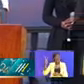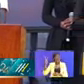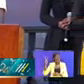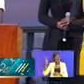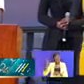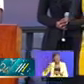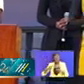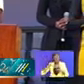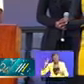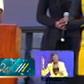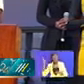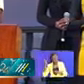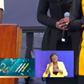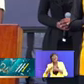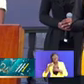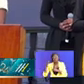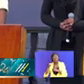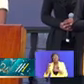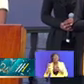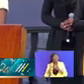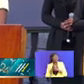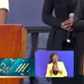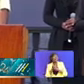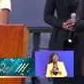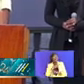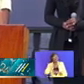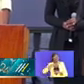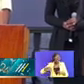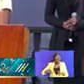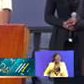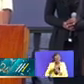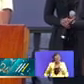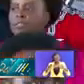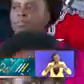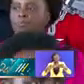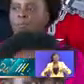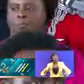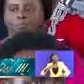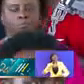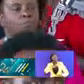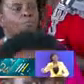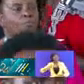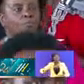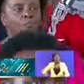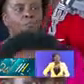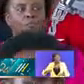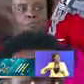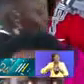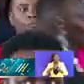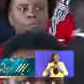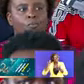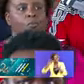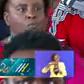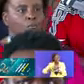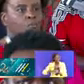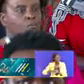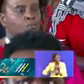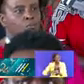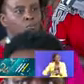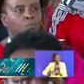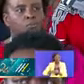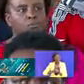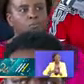is not a meeting of a denomination but a meeting of the body of Christ meaning that there is